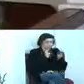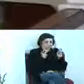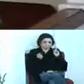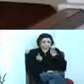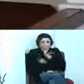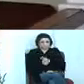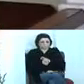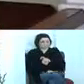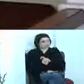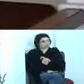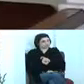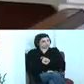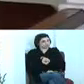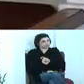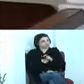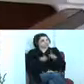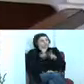mind.